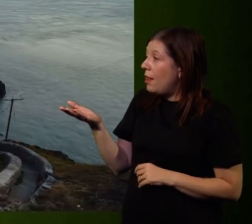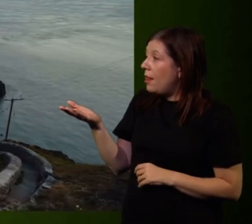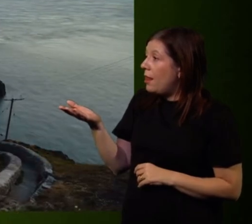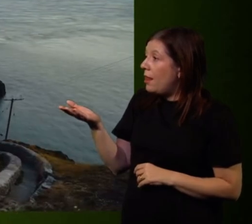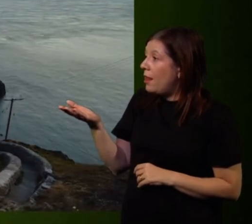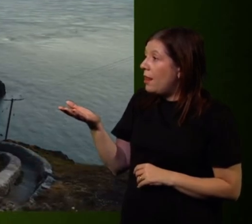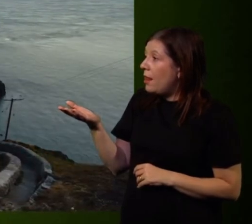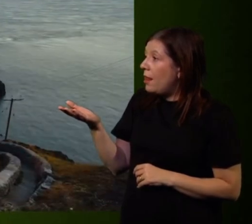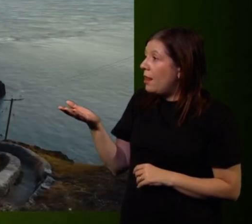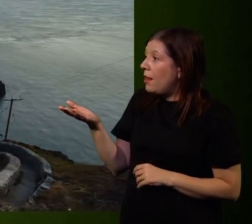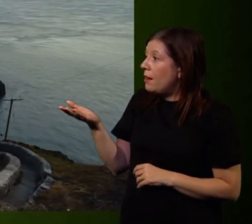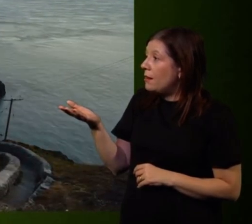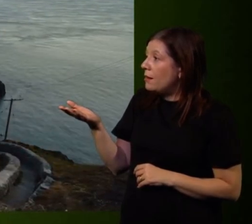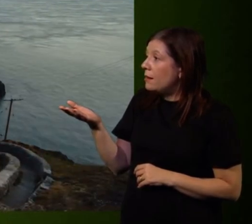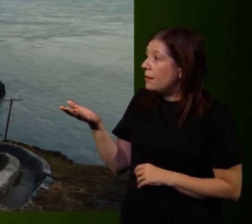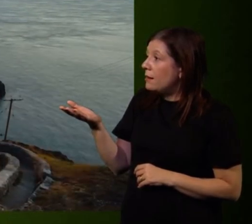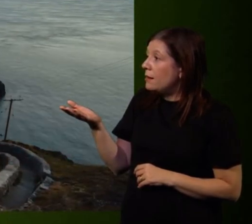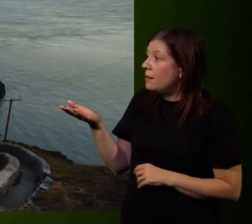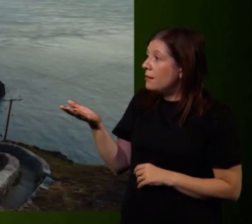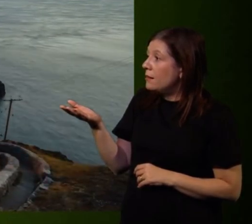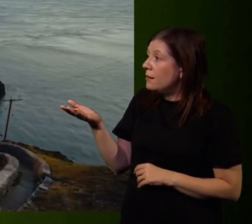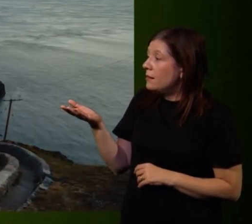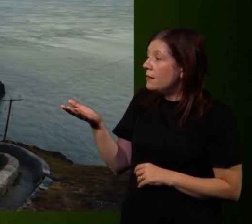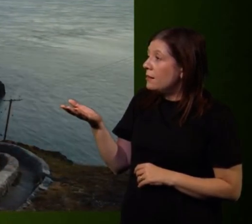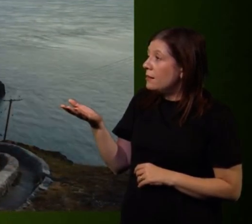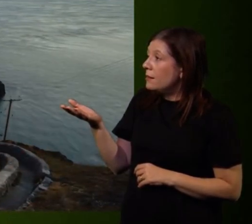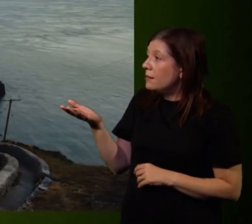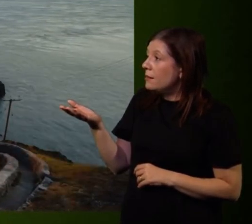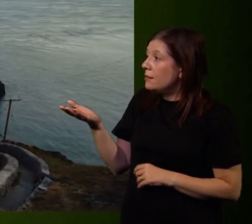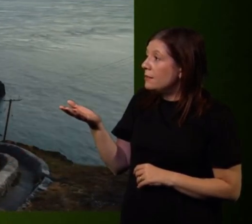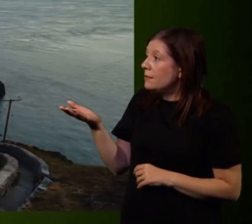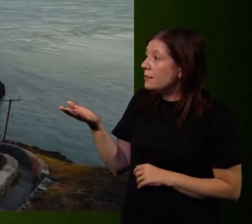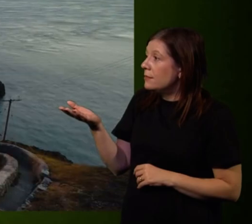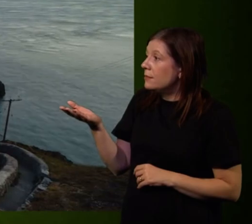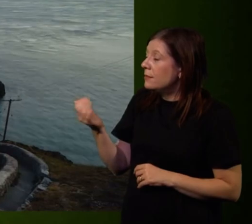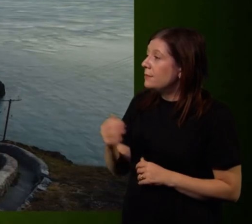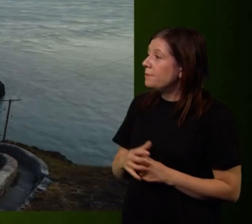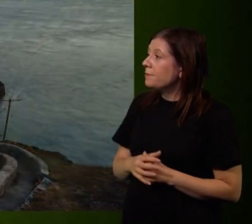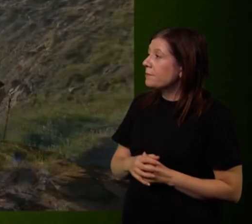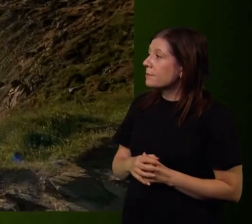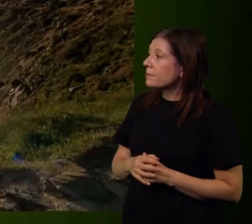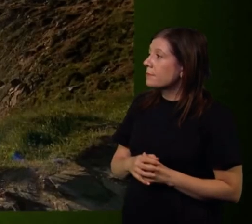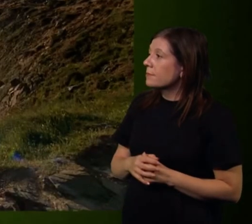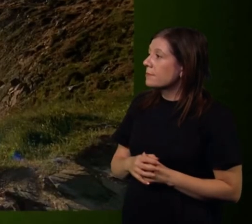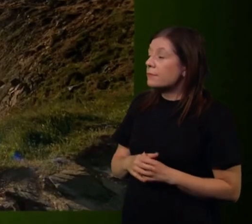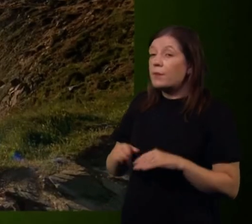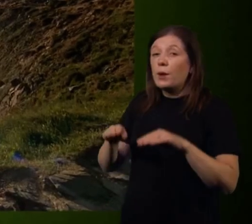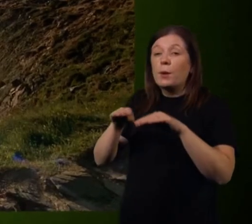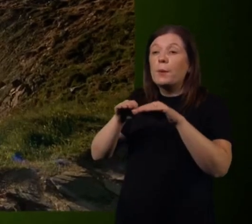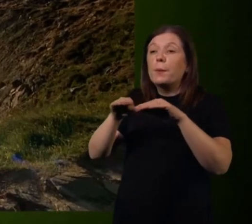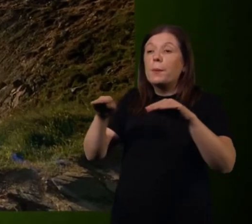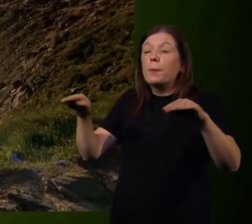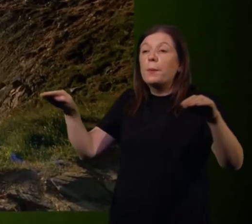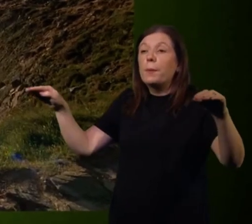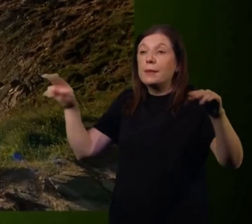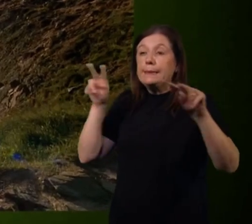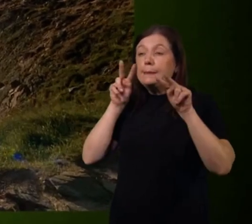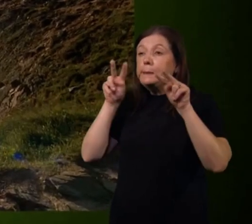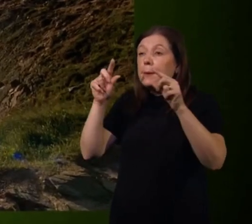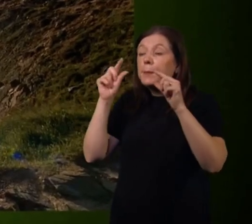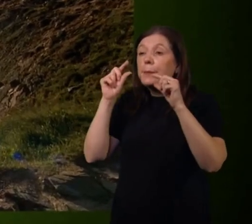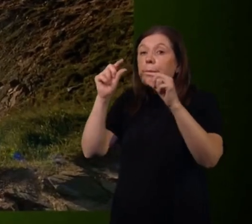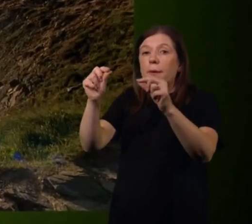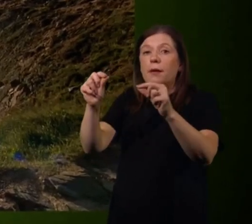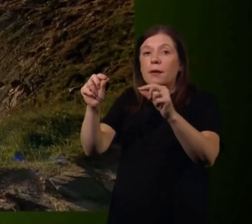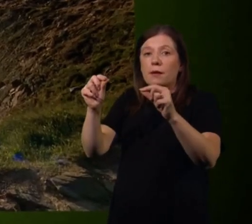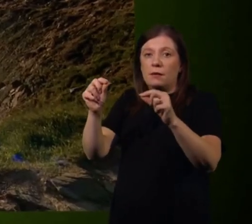of this, not enhanced, and this is what you see from South Stack, this belt of horizon there dipping down the horizon. Now, you can